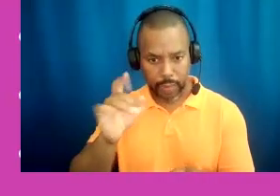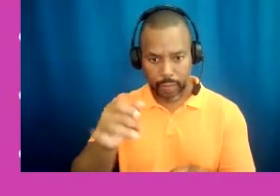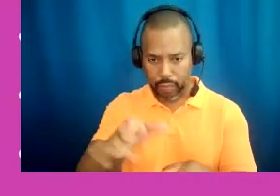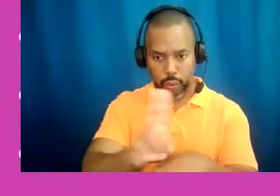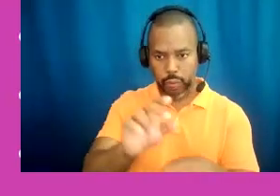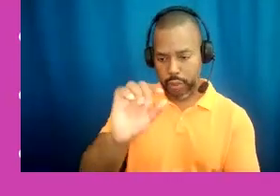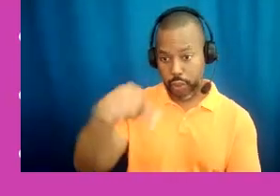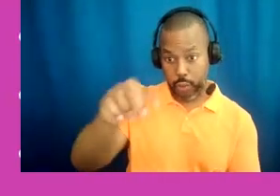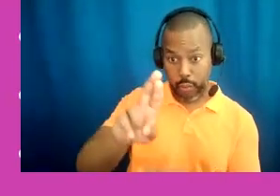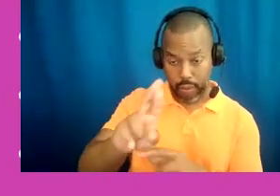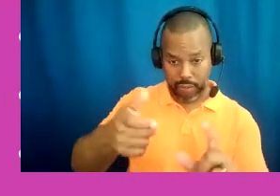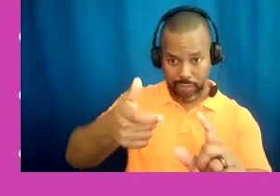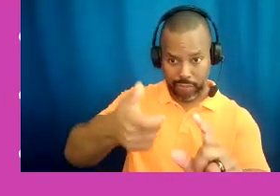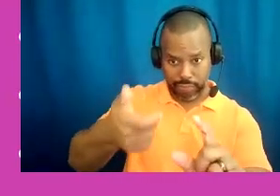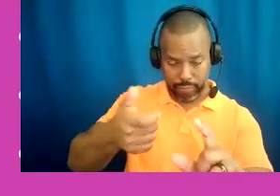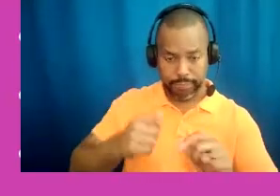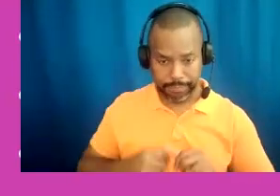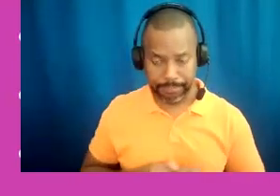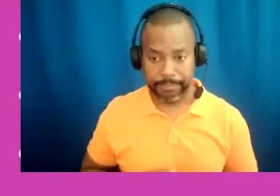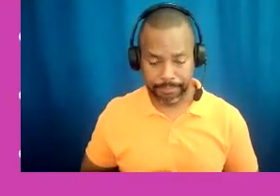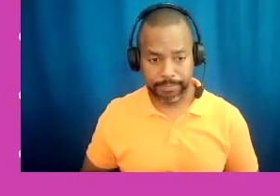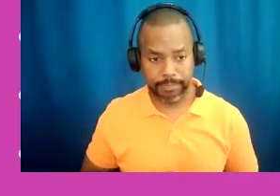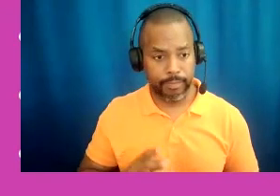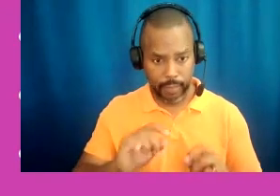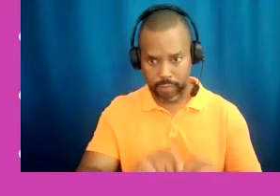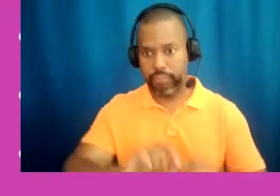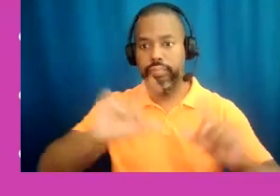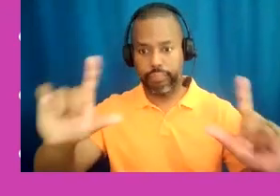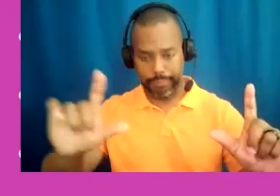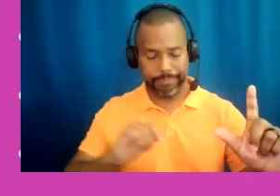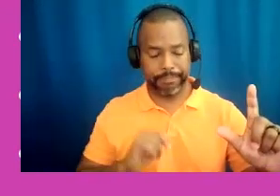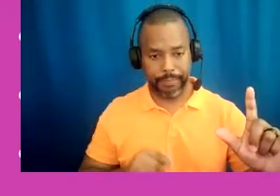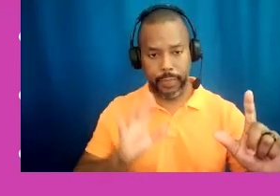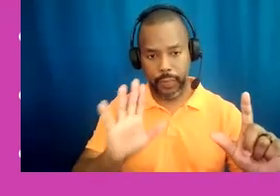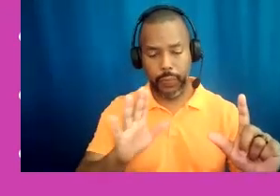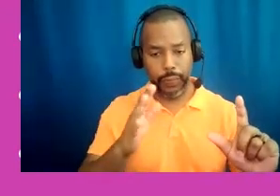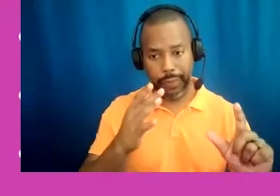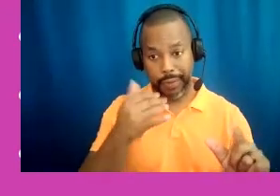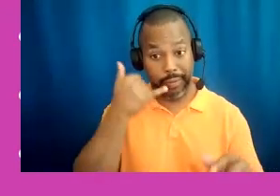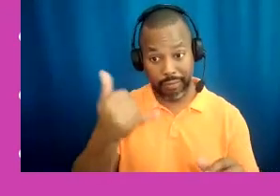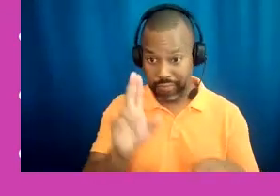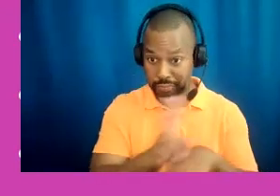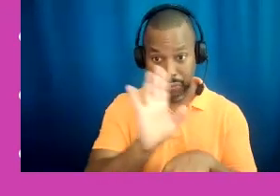code to pull up the online or the app through your mobile phone and